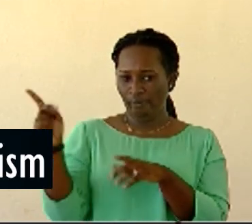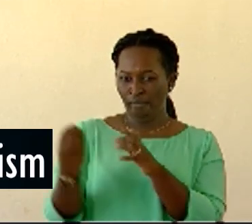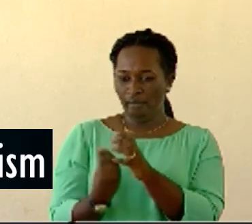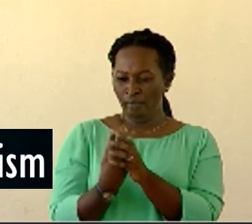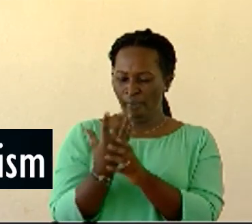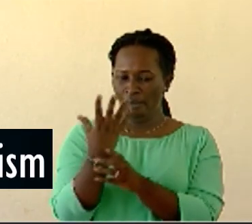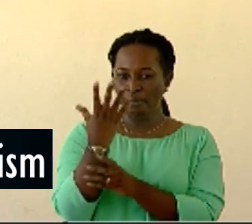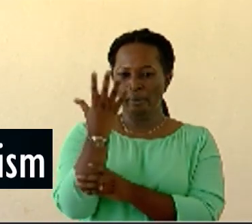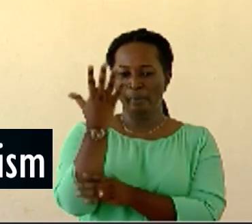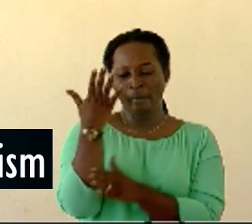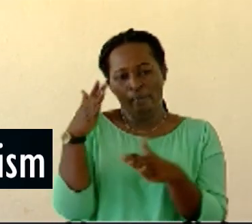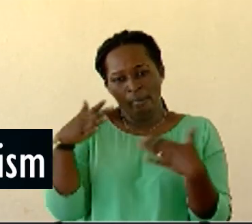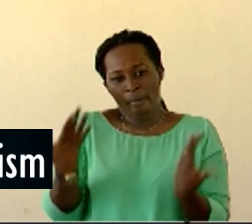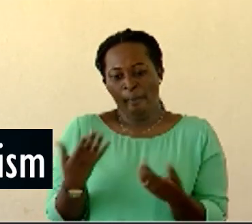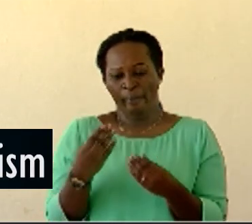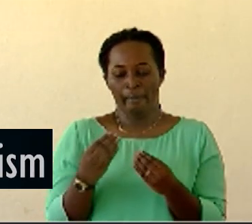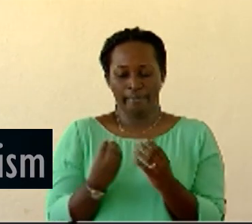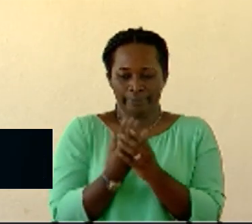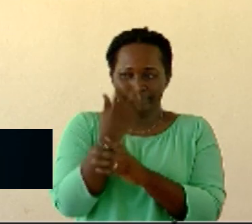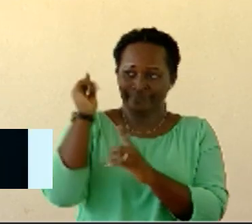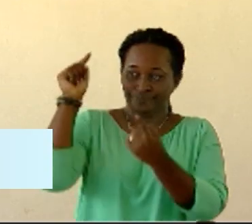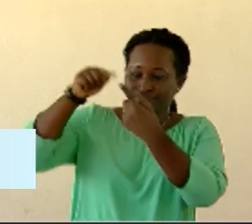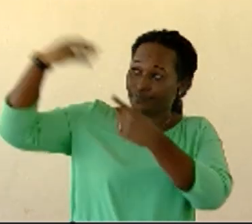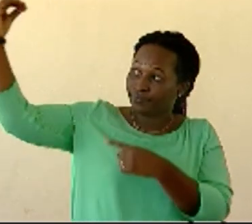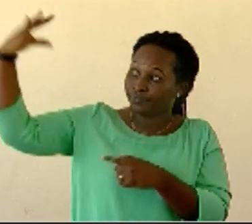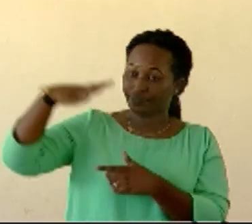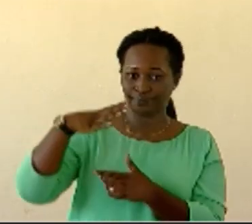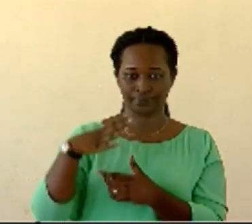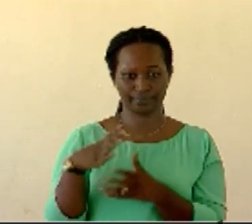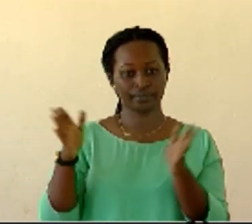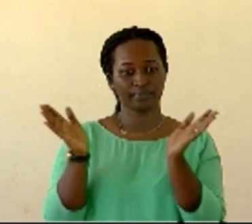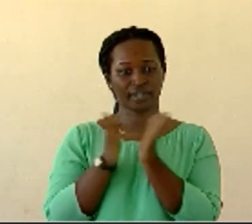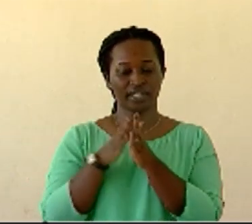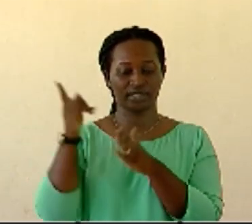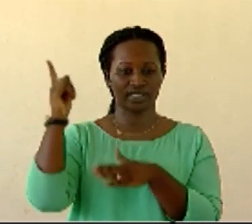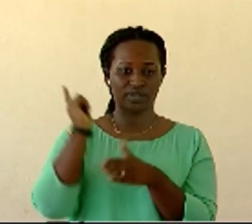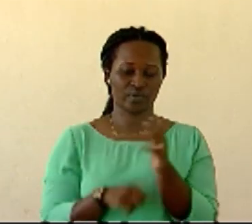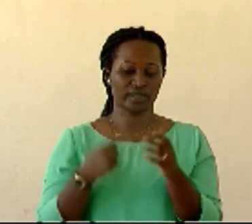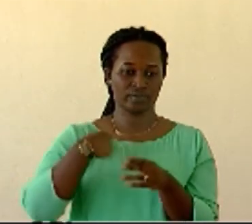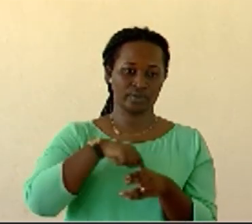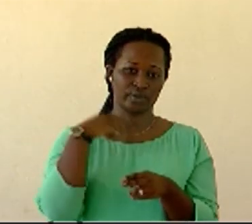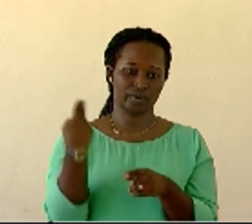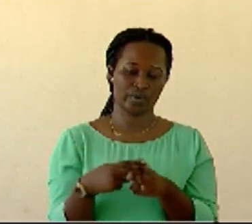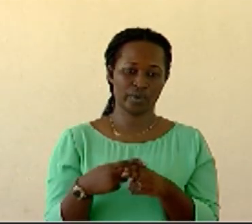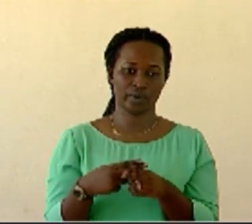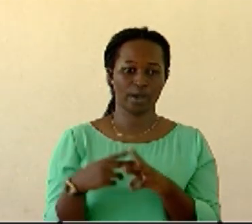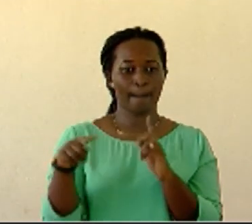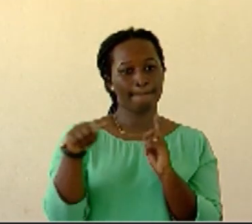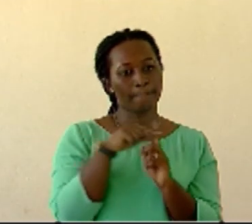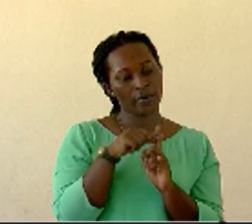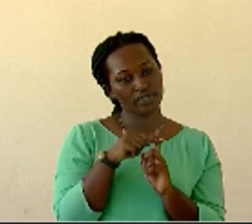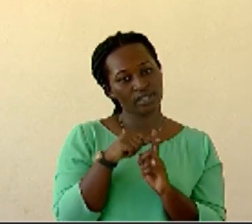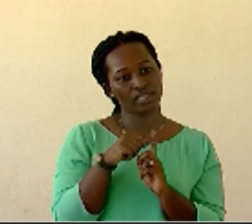growing, or they are moving towards light. And this is what we call